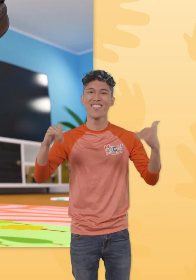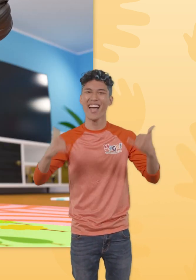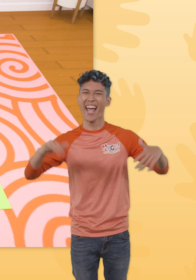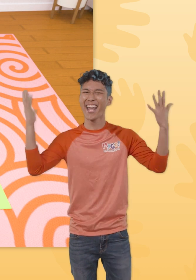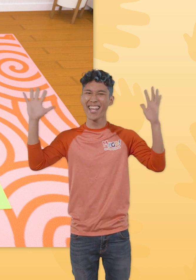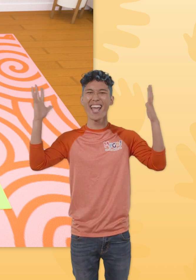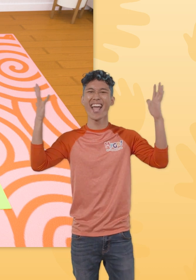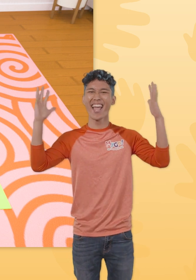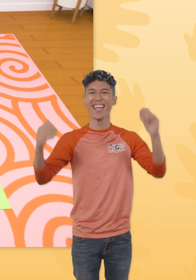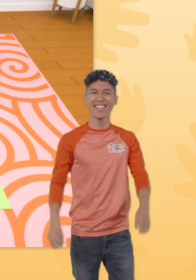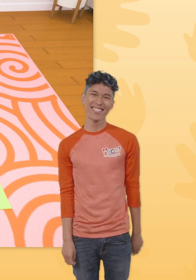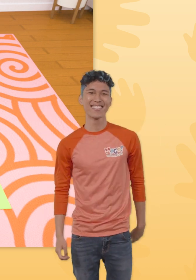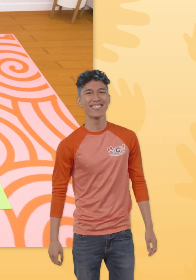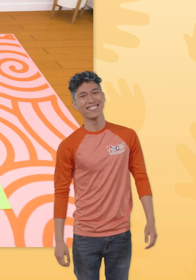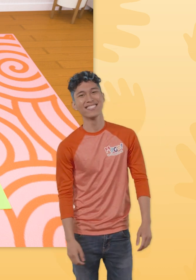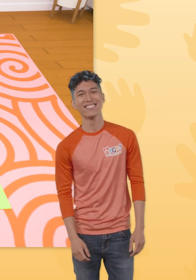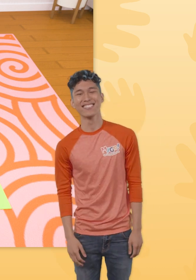to play. Yay!